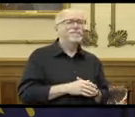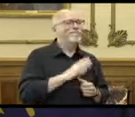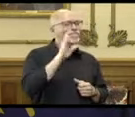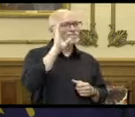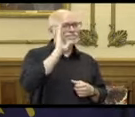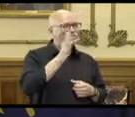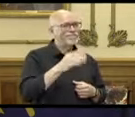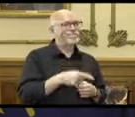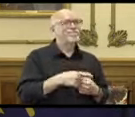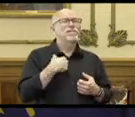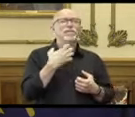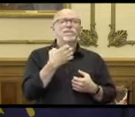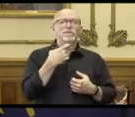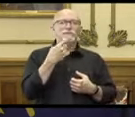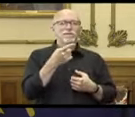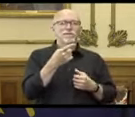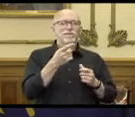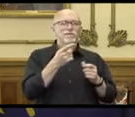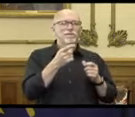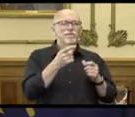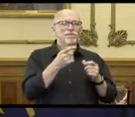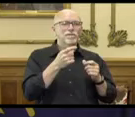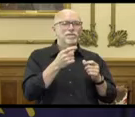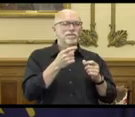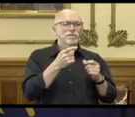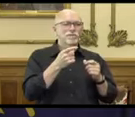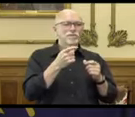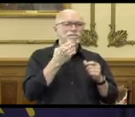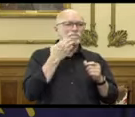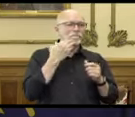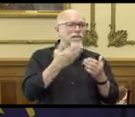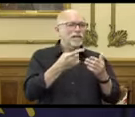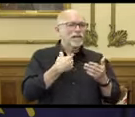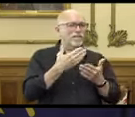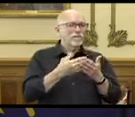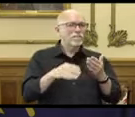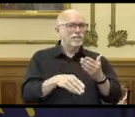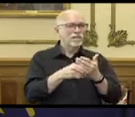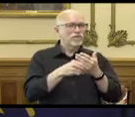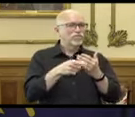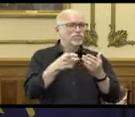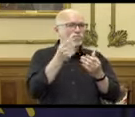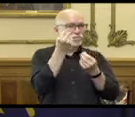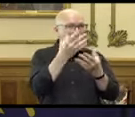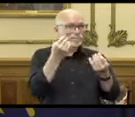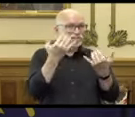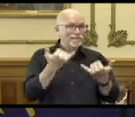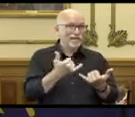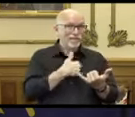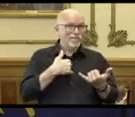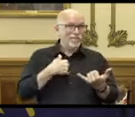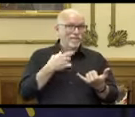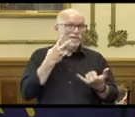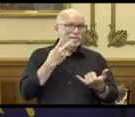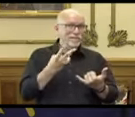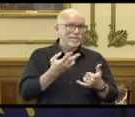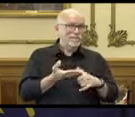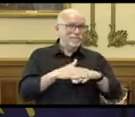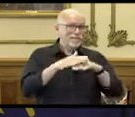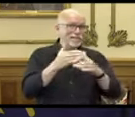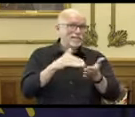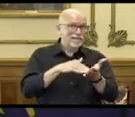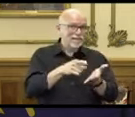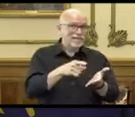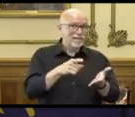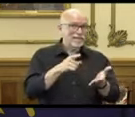Hi. I just want to say really quickly, first, we'd love it if you maybe had some additional briefings now that we're seeing an increase again. So